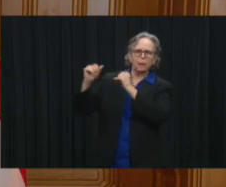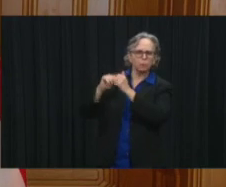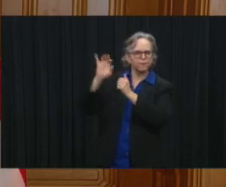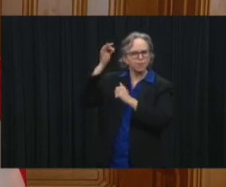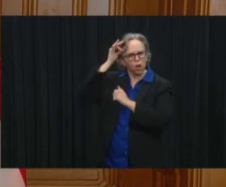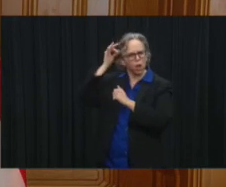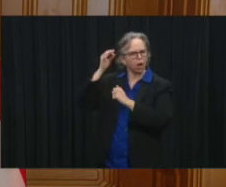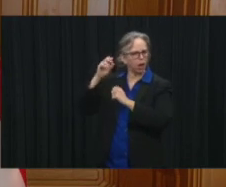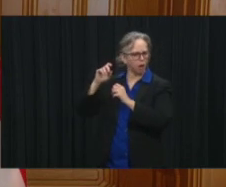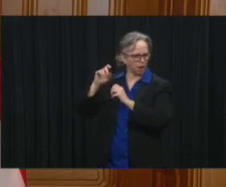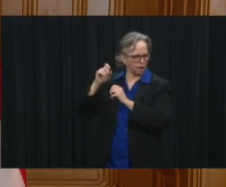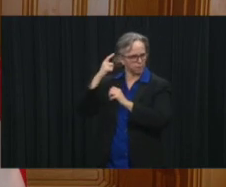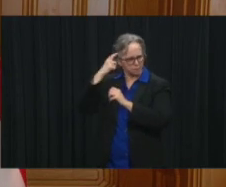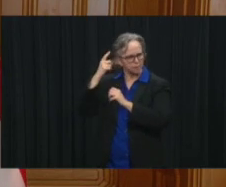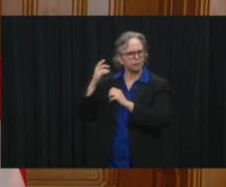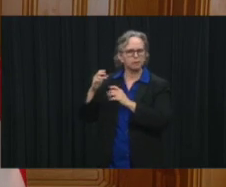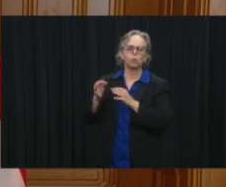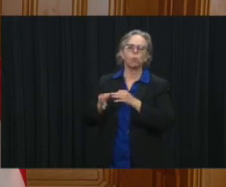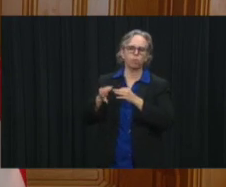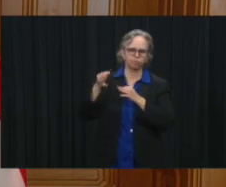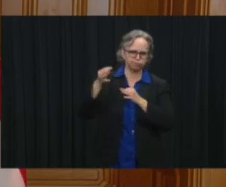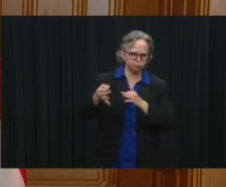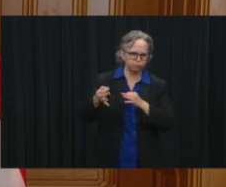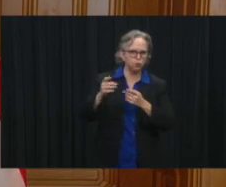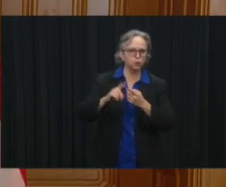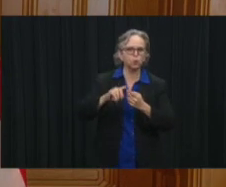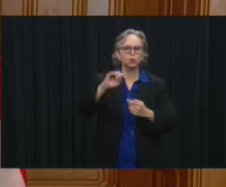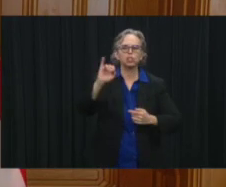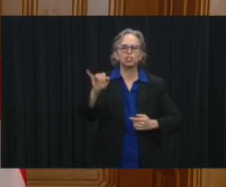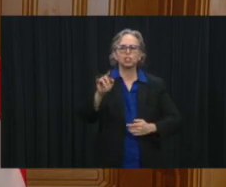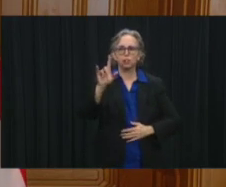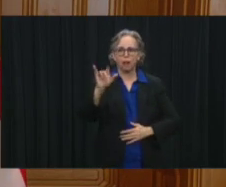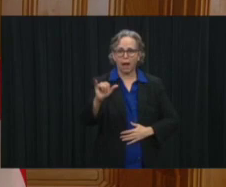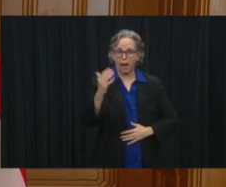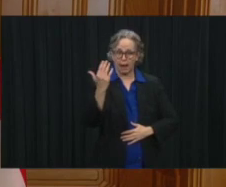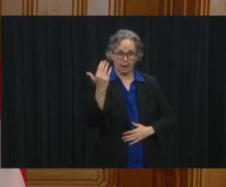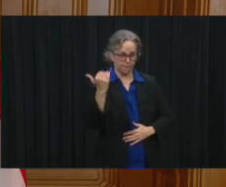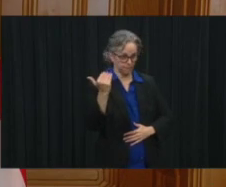So these are some things that are in this bill. As you can see, it's quite a